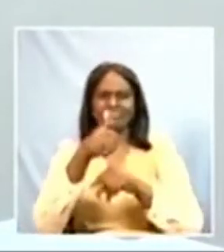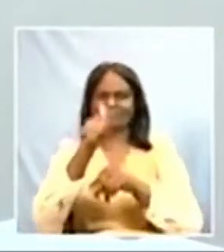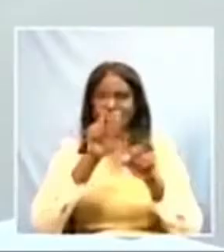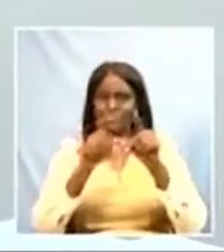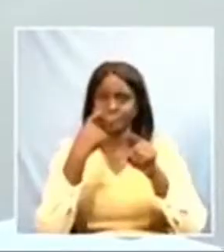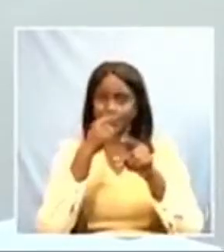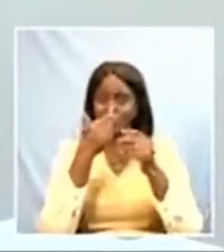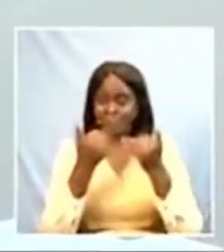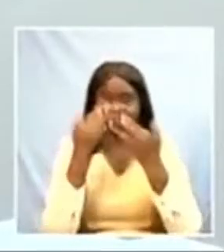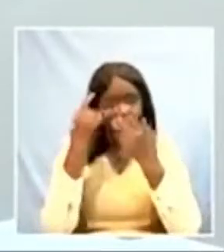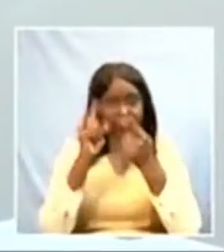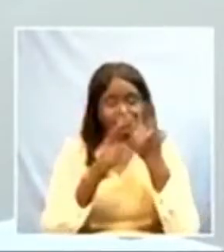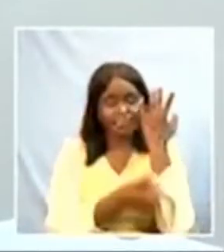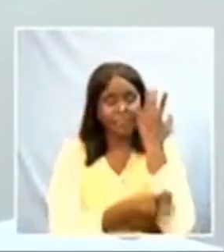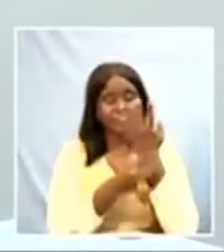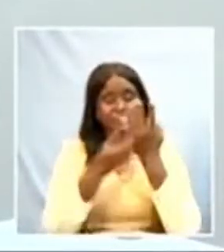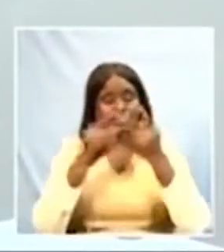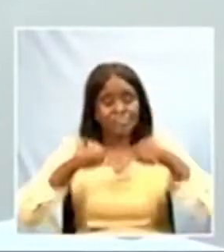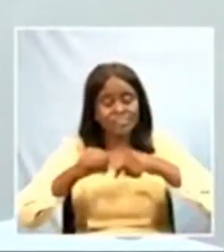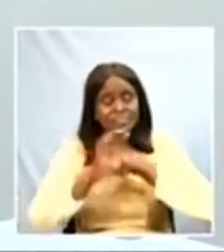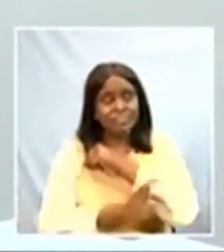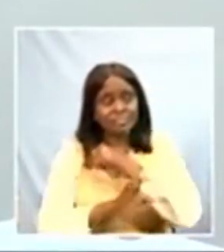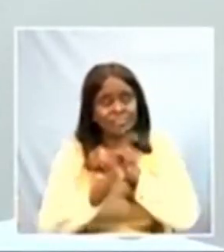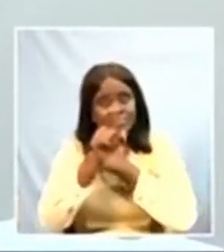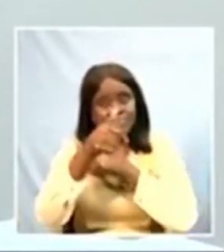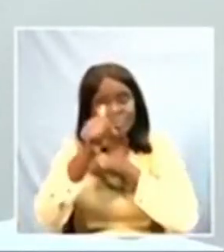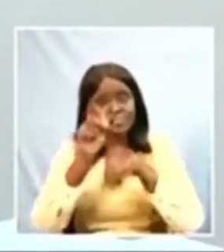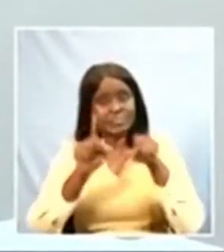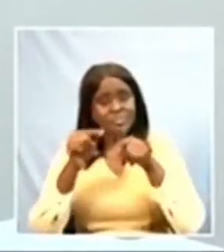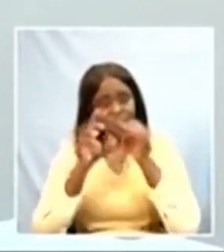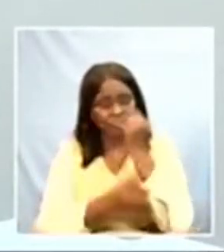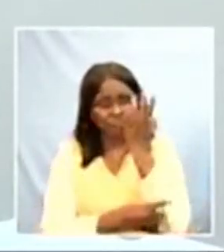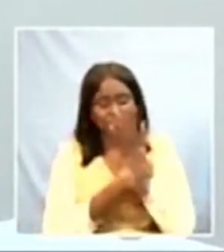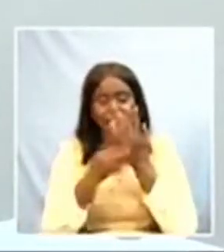people expected to develop this country?